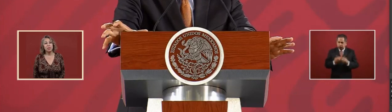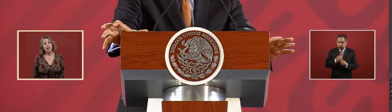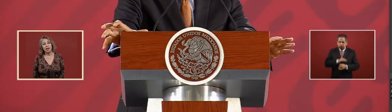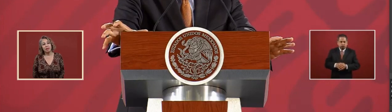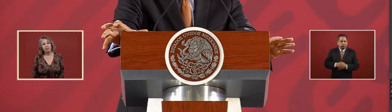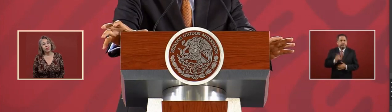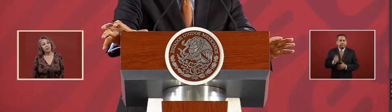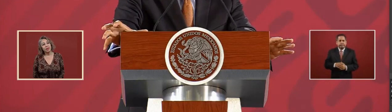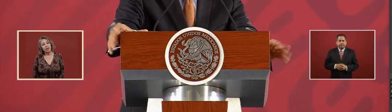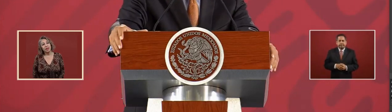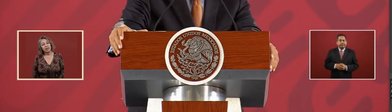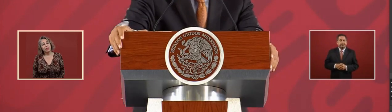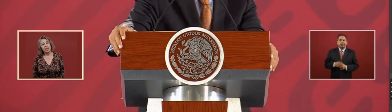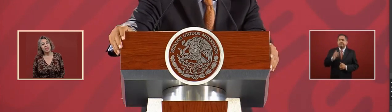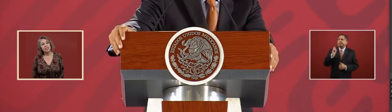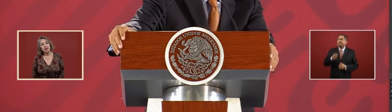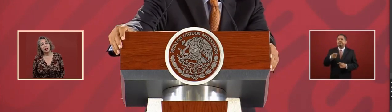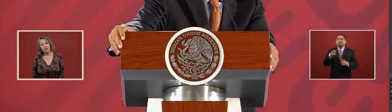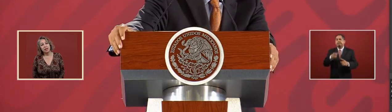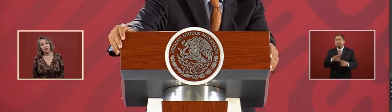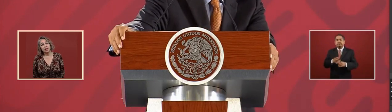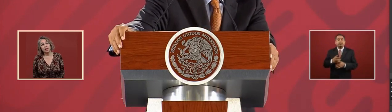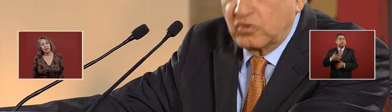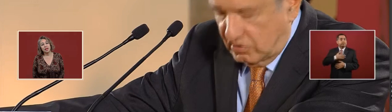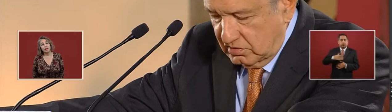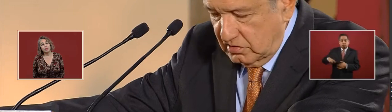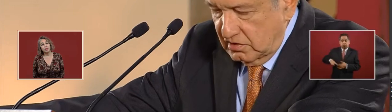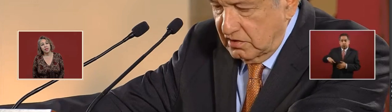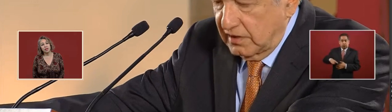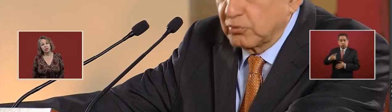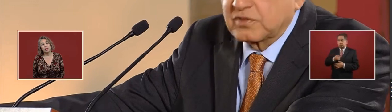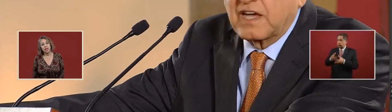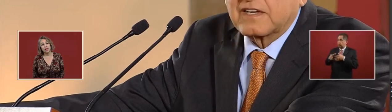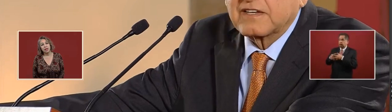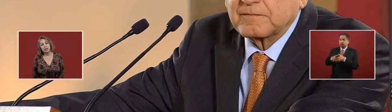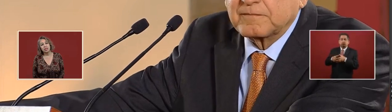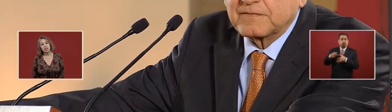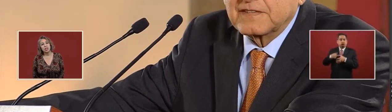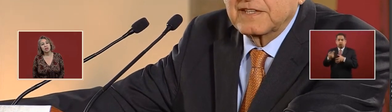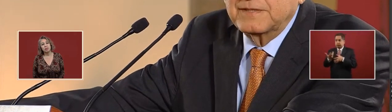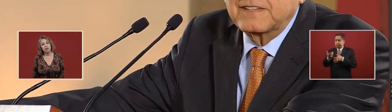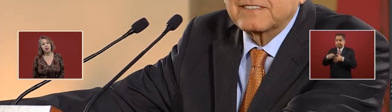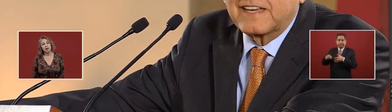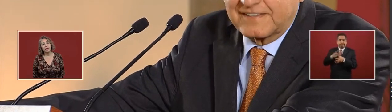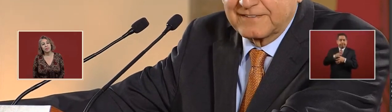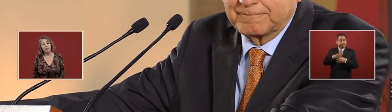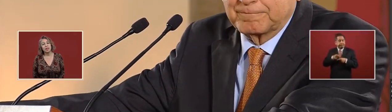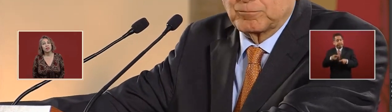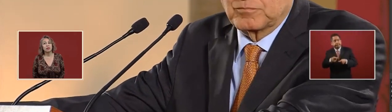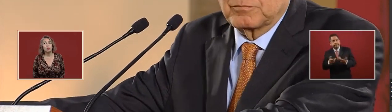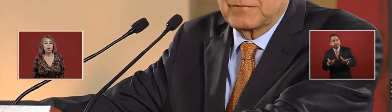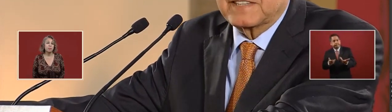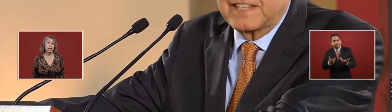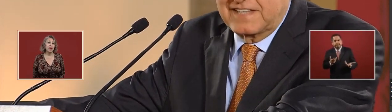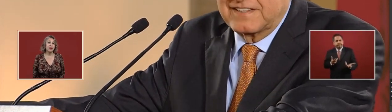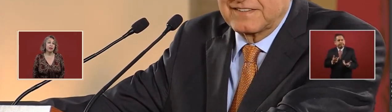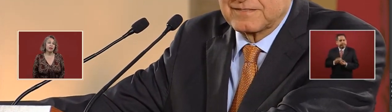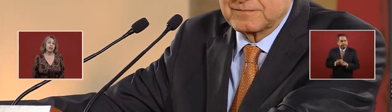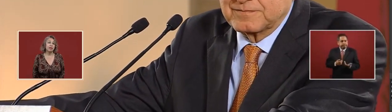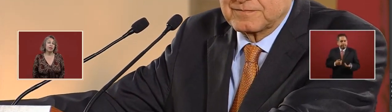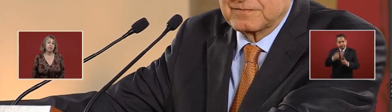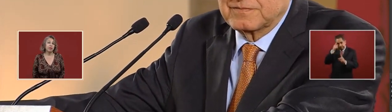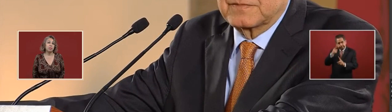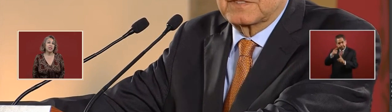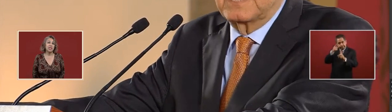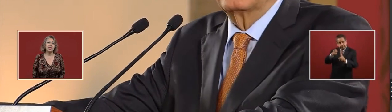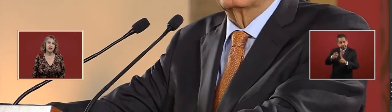always speak of no se trata that it's not in the government only to look for the well-being